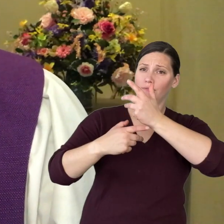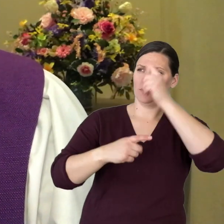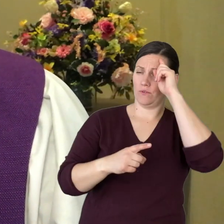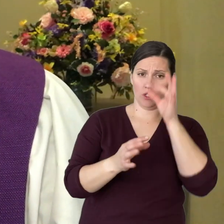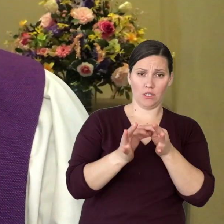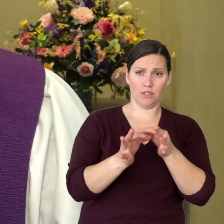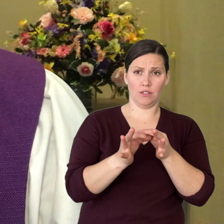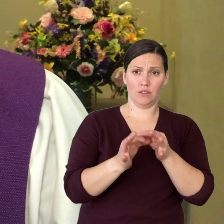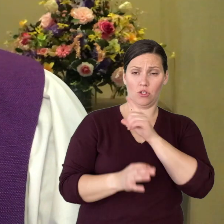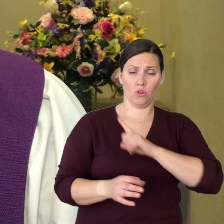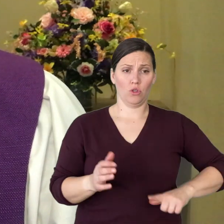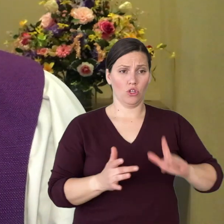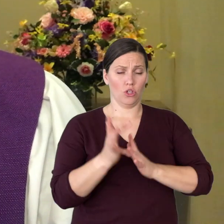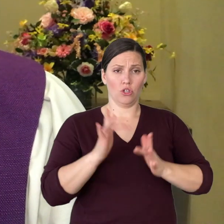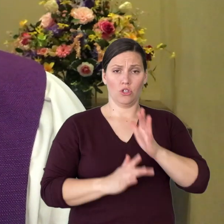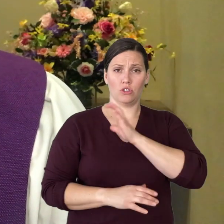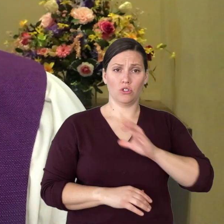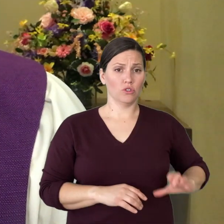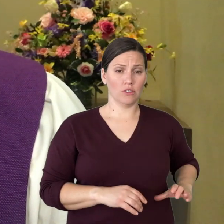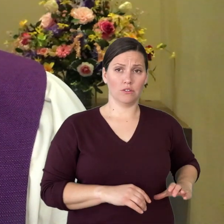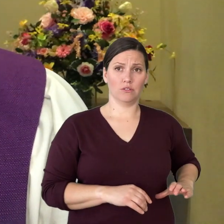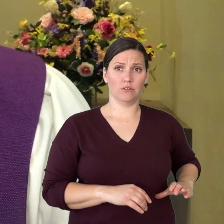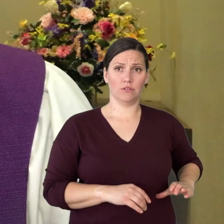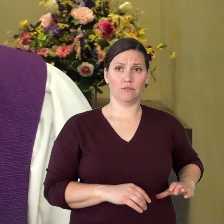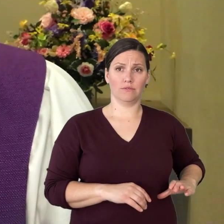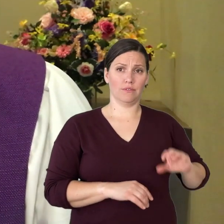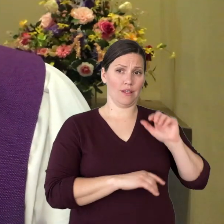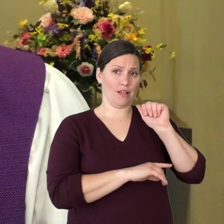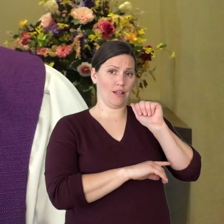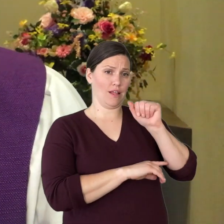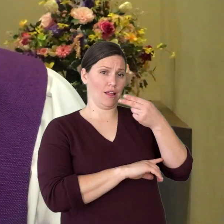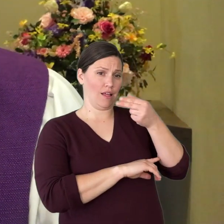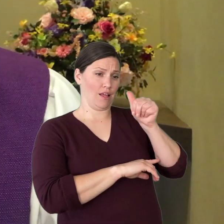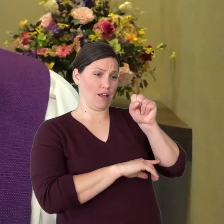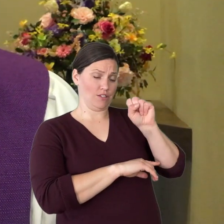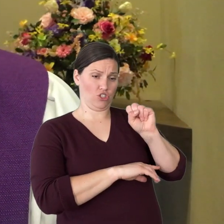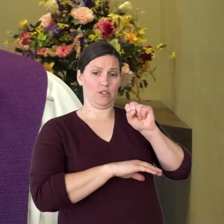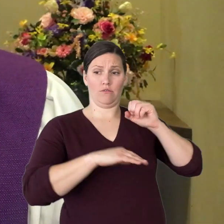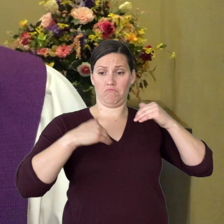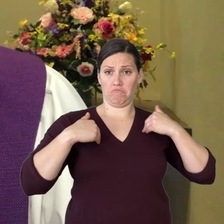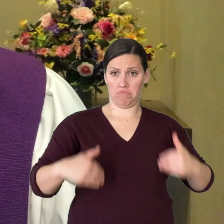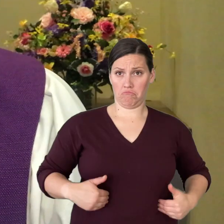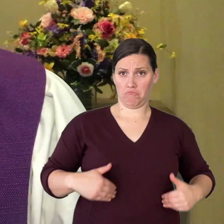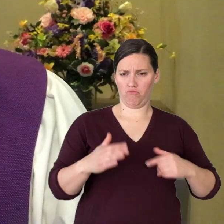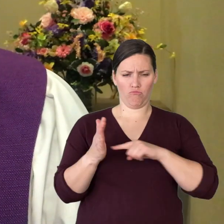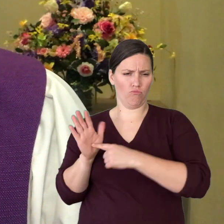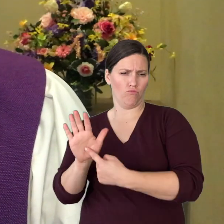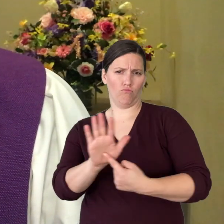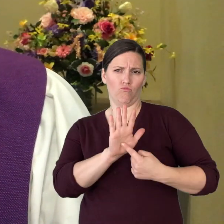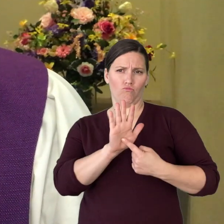and faith in the Lord Jesus Christ. The ashes on our bodies